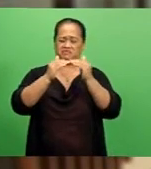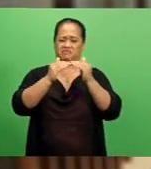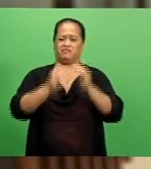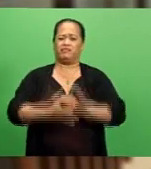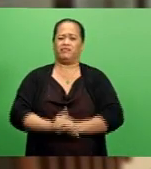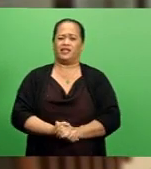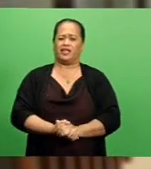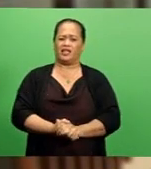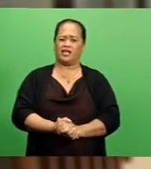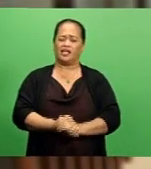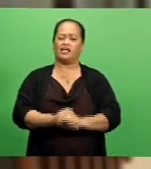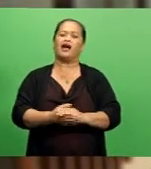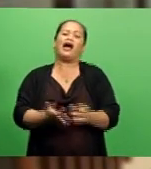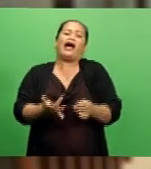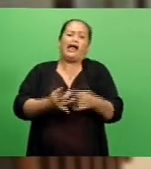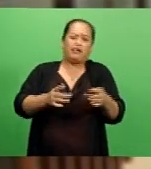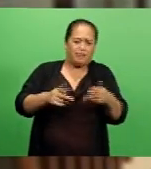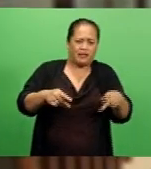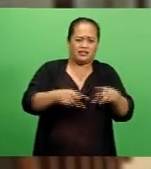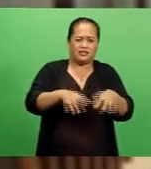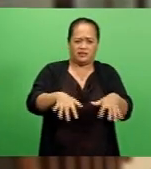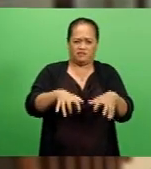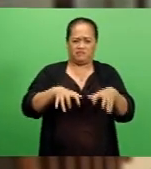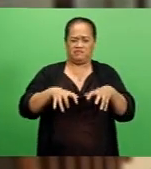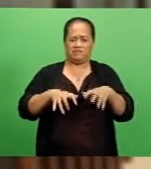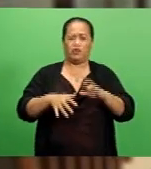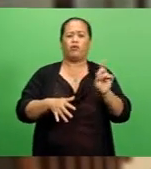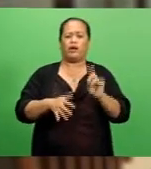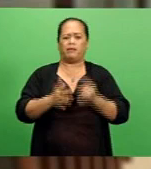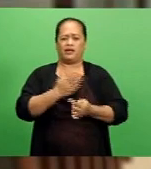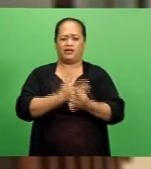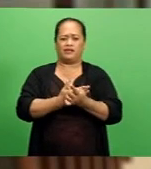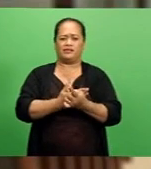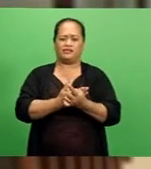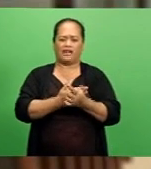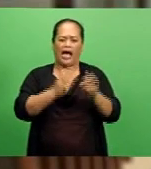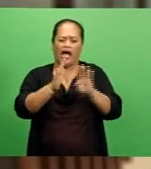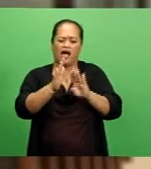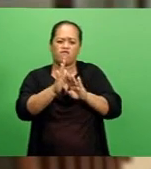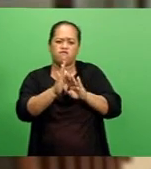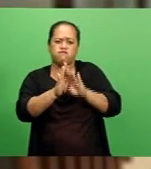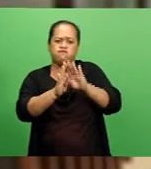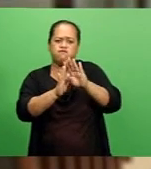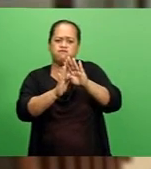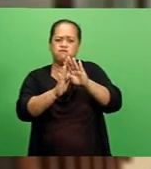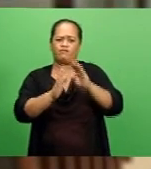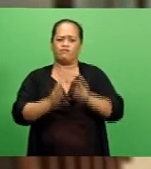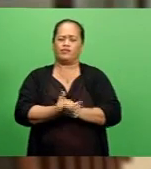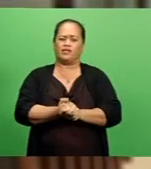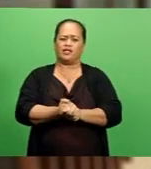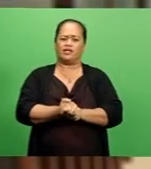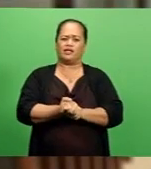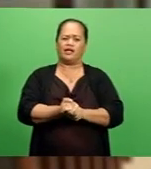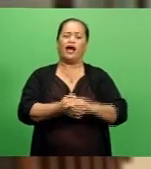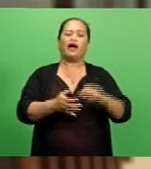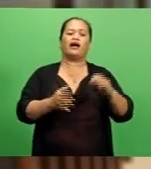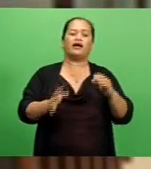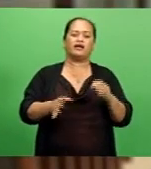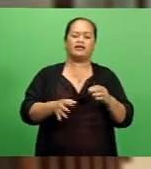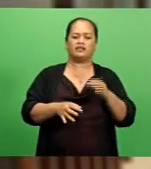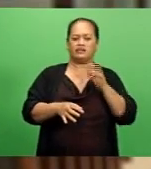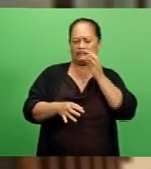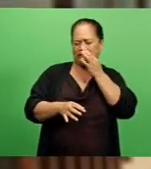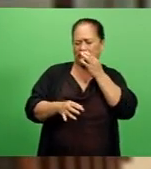market strengthened for the first time in 3 months in December, with an increase in permanent hiring and a small rise in the number of